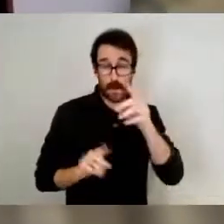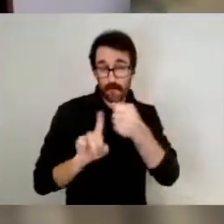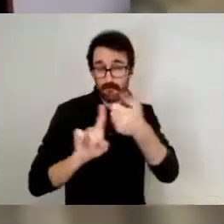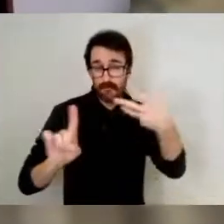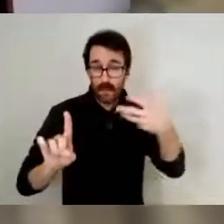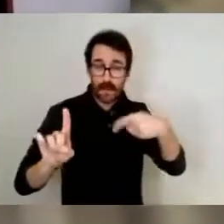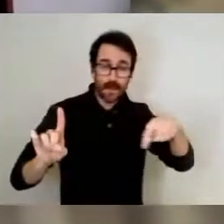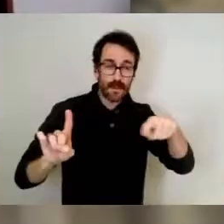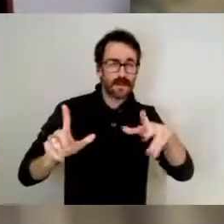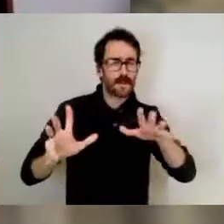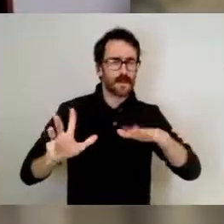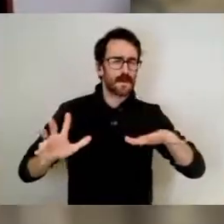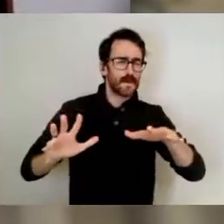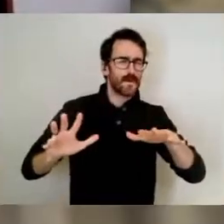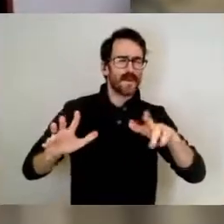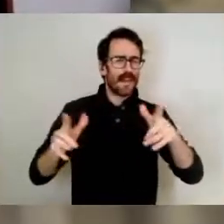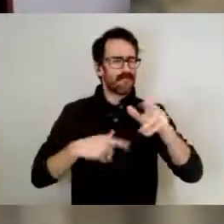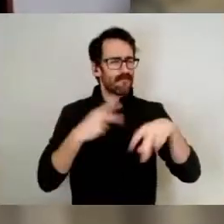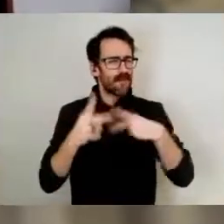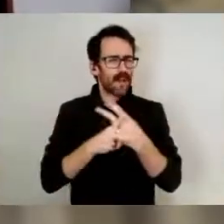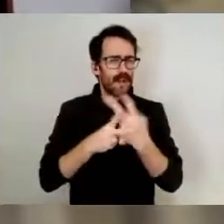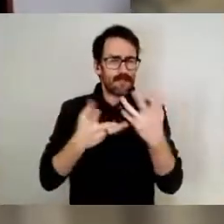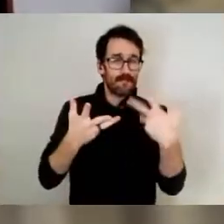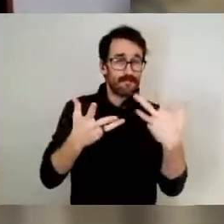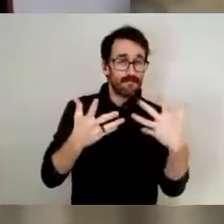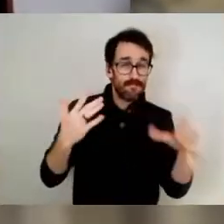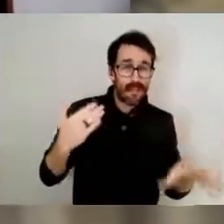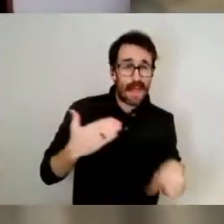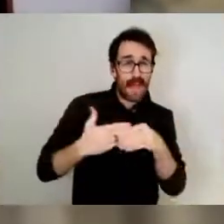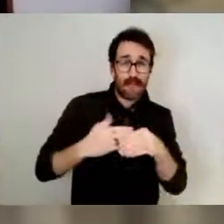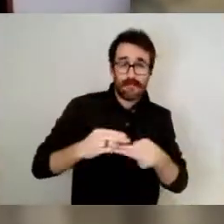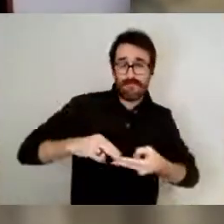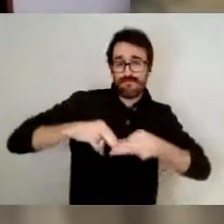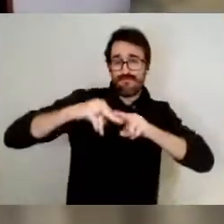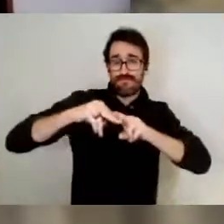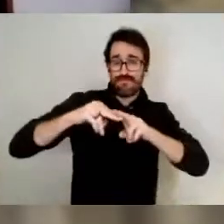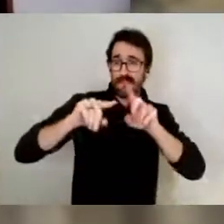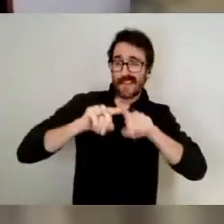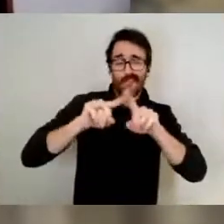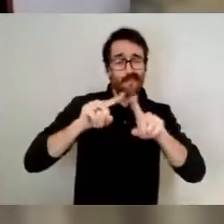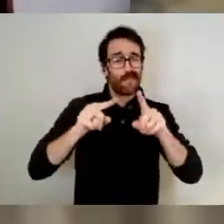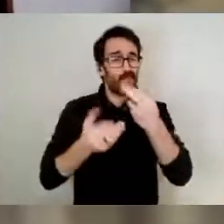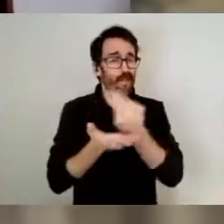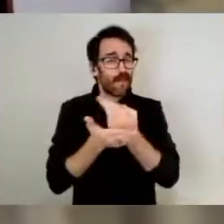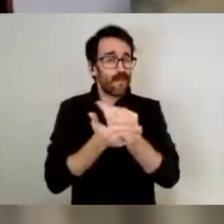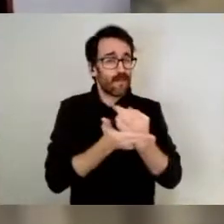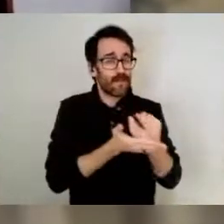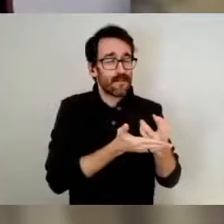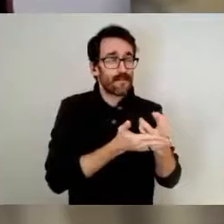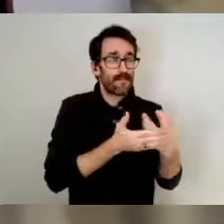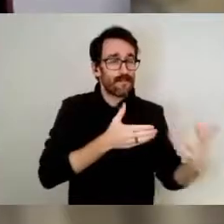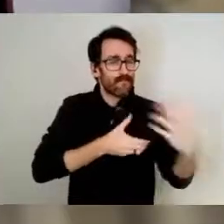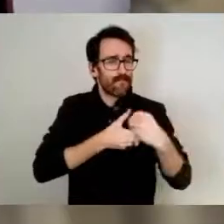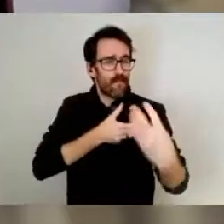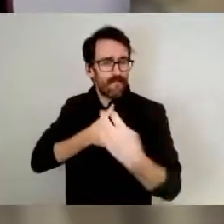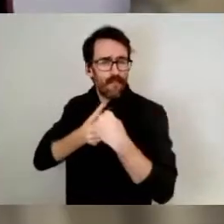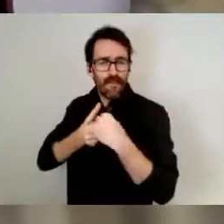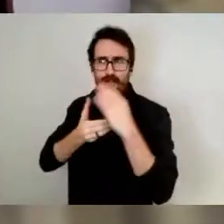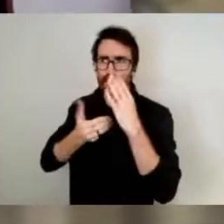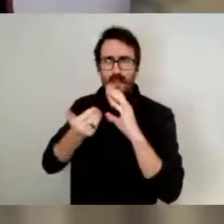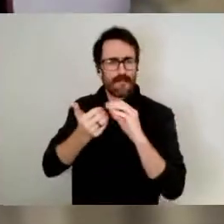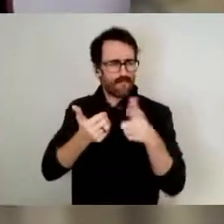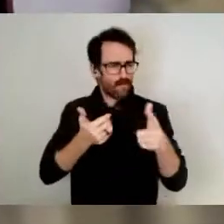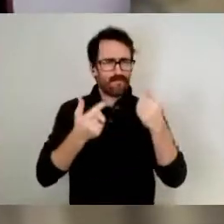the fire didn't spread. I can tell you that I am very happy and relieved that it did not spread, as the intention was